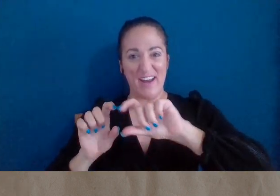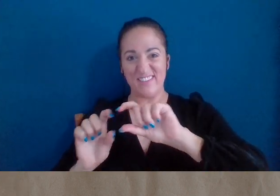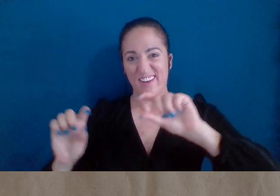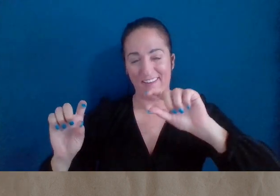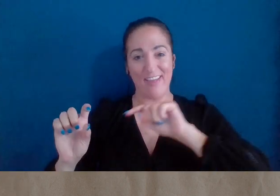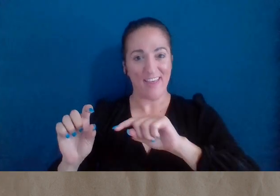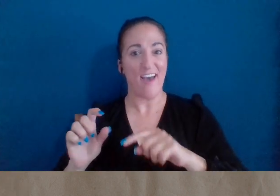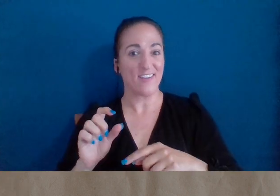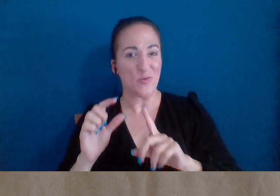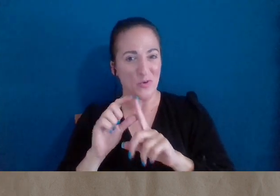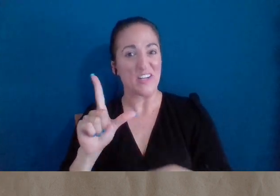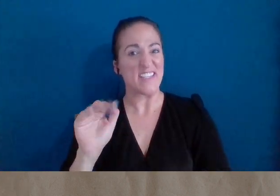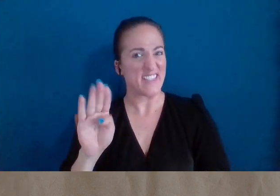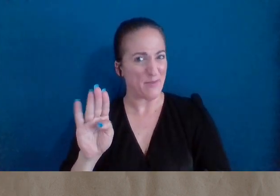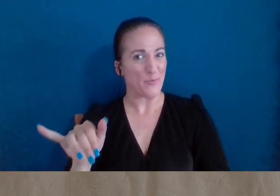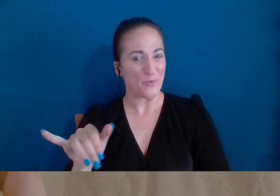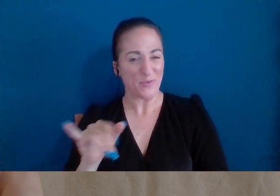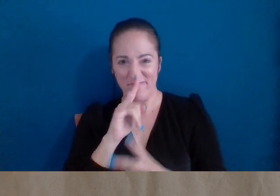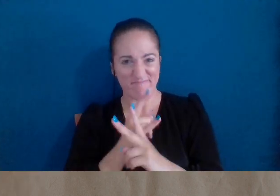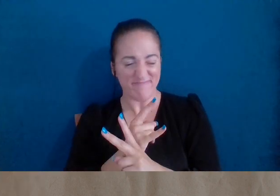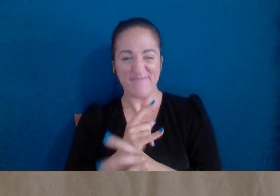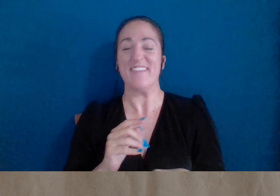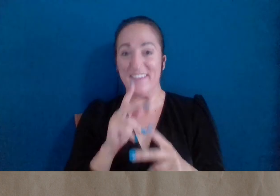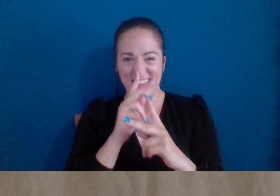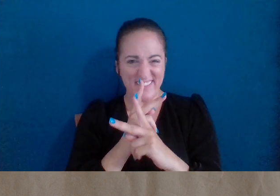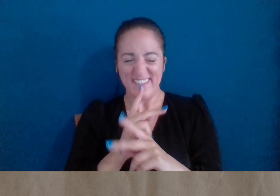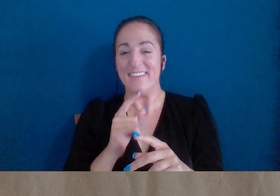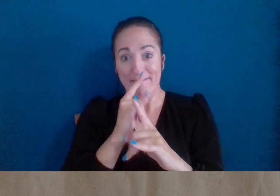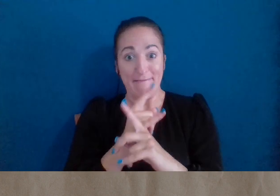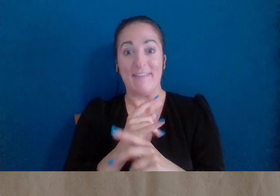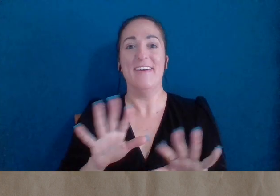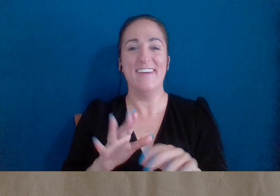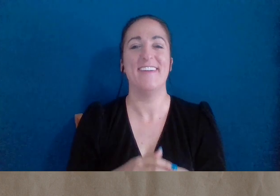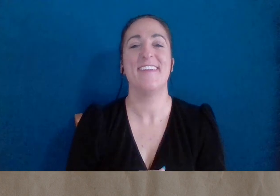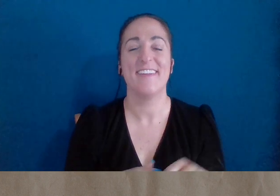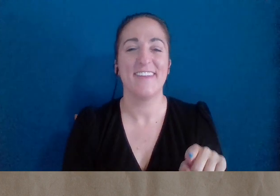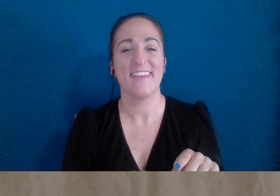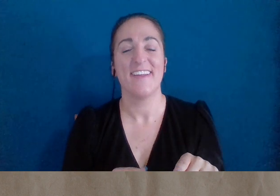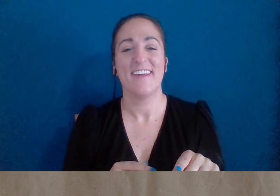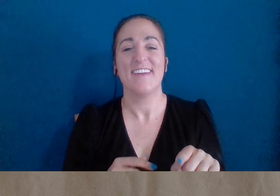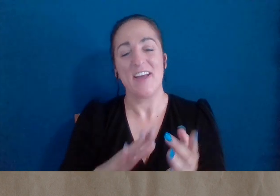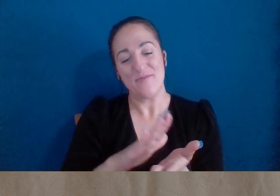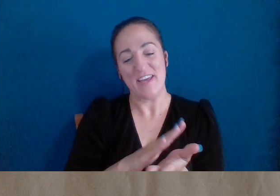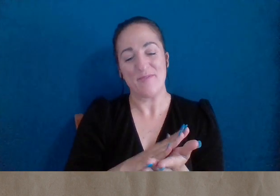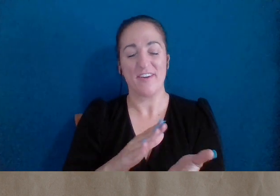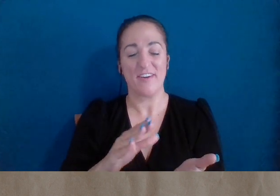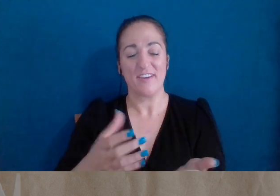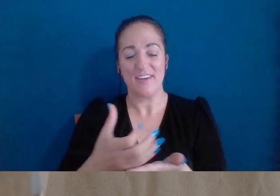Okay, it's free. Okay, hooray. Okay, I'll put these paper scraps over